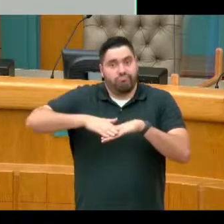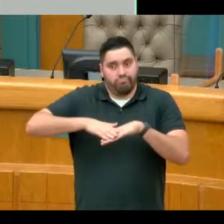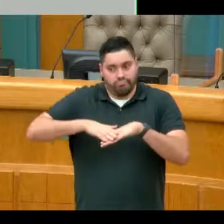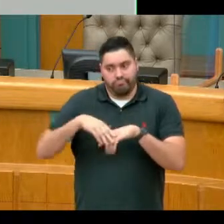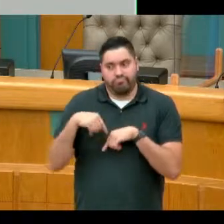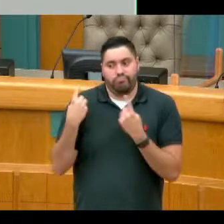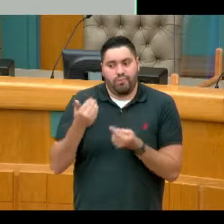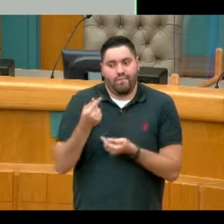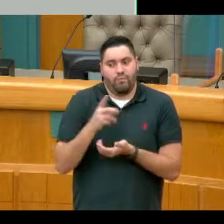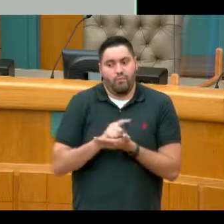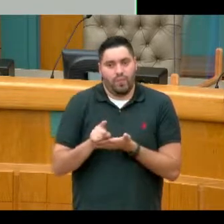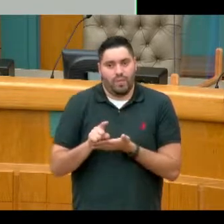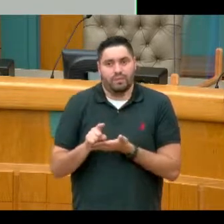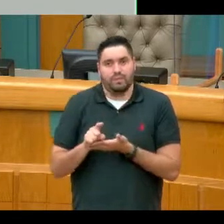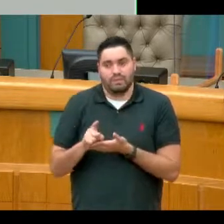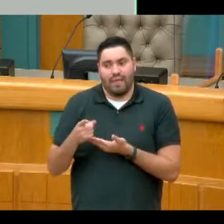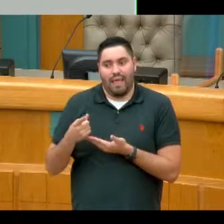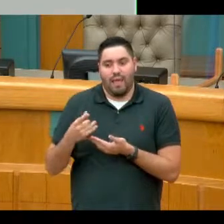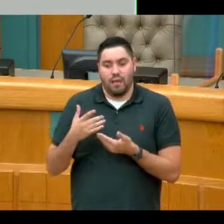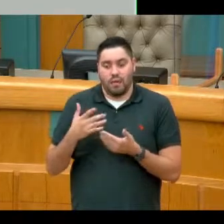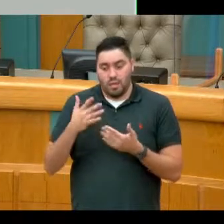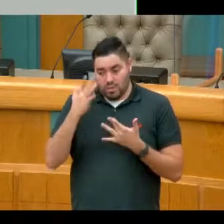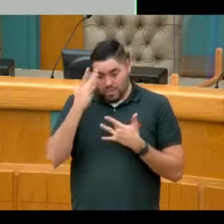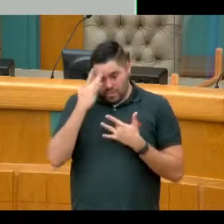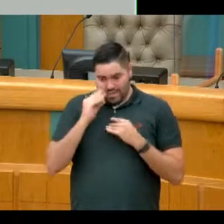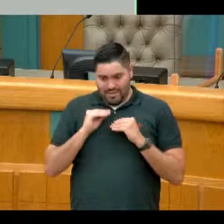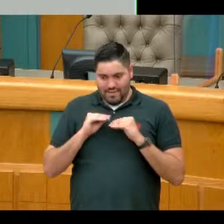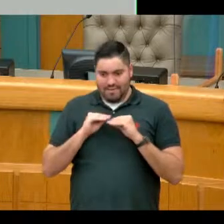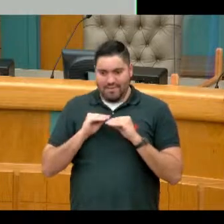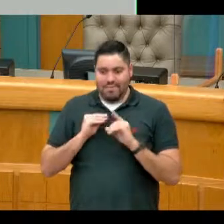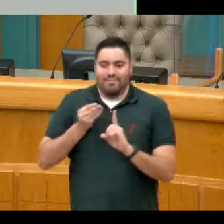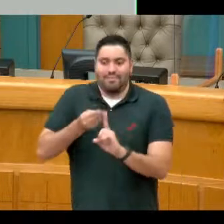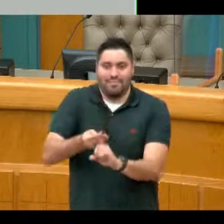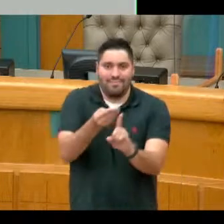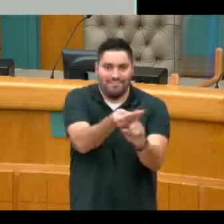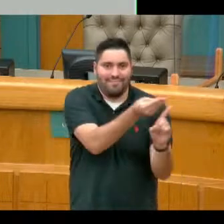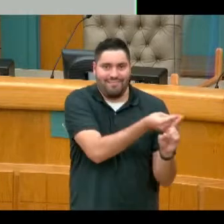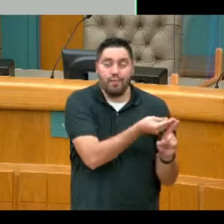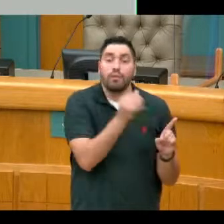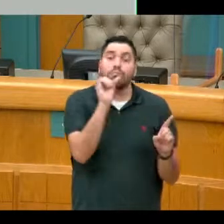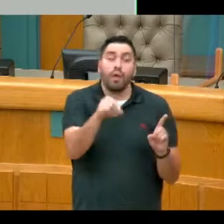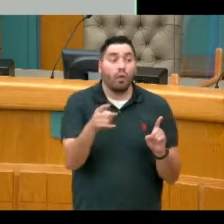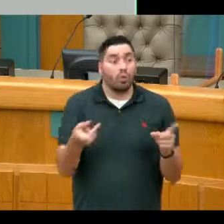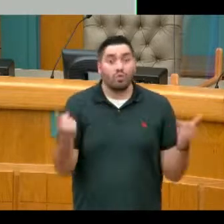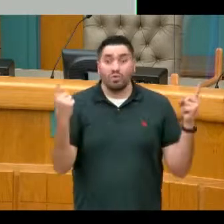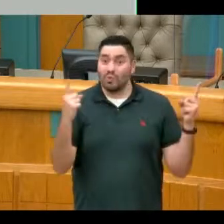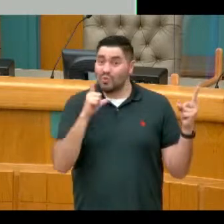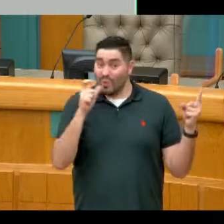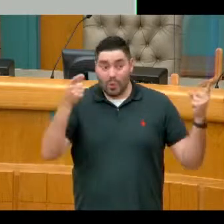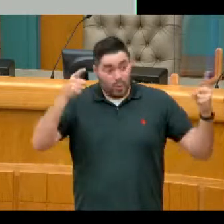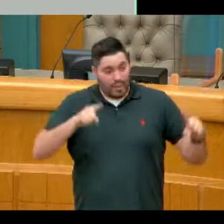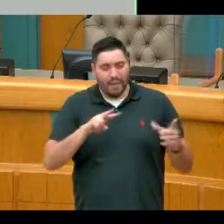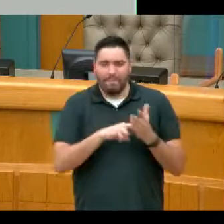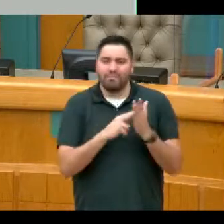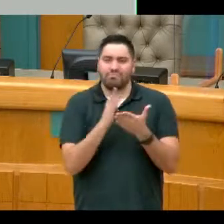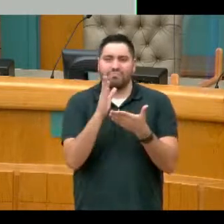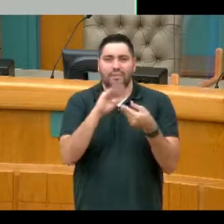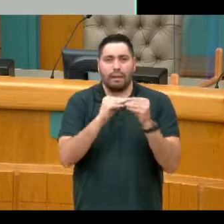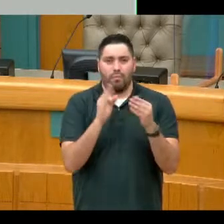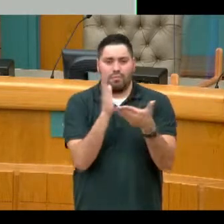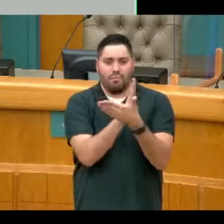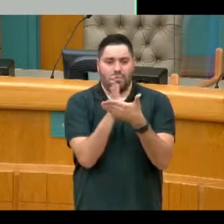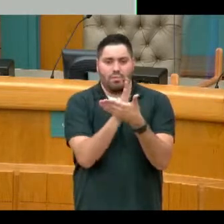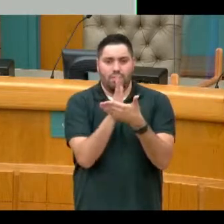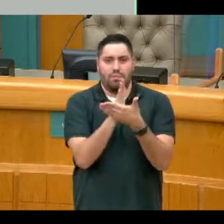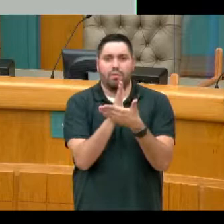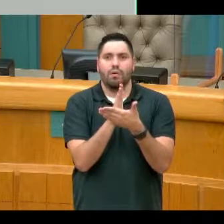is indicating that 0.9 is a really good fit. The other model, which is what you see here with the transmission rate through